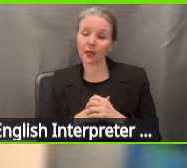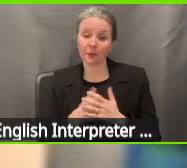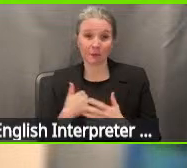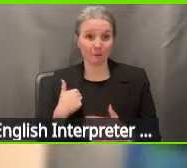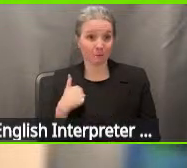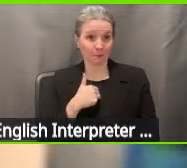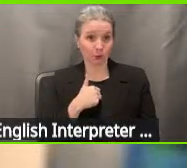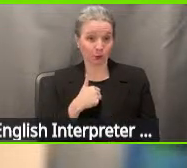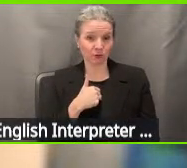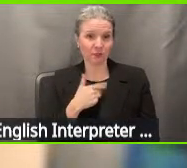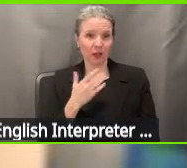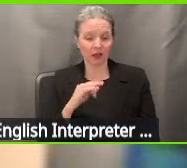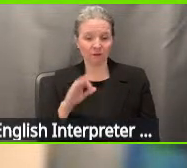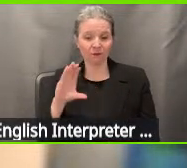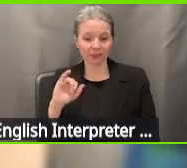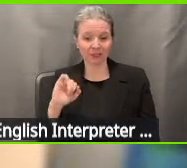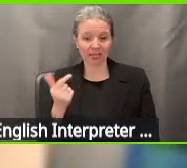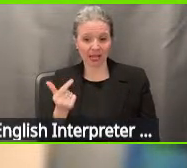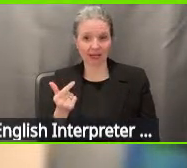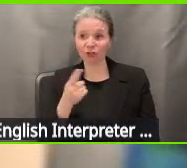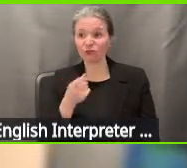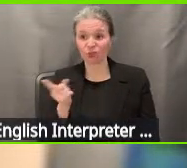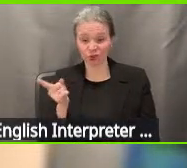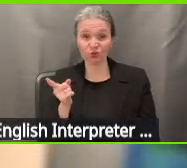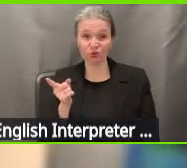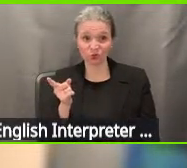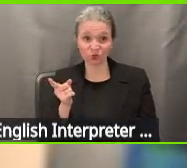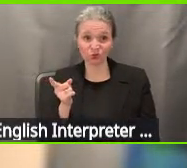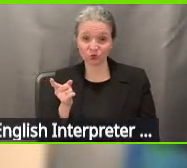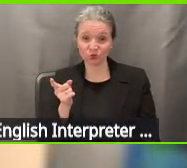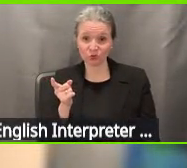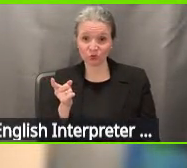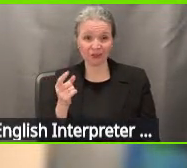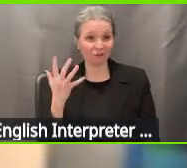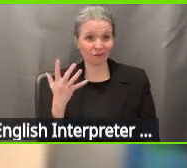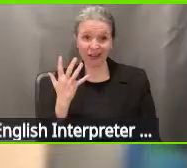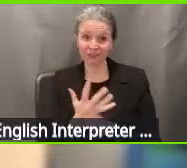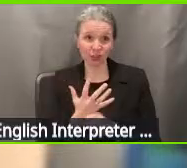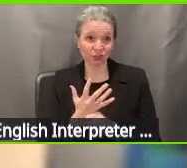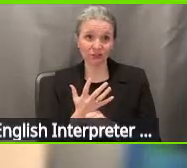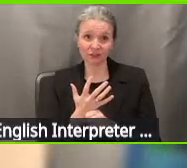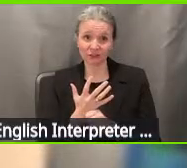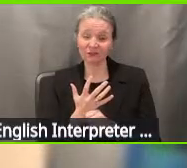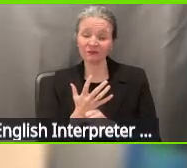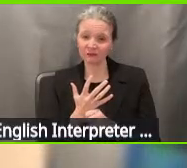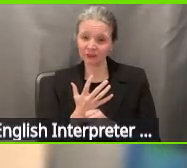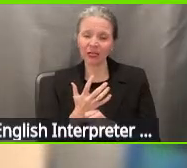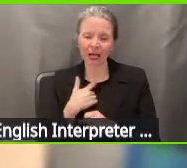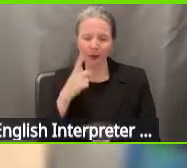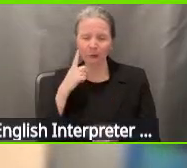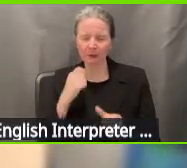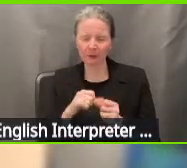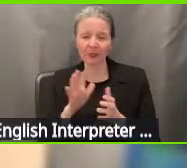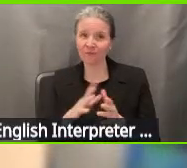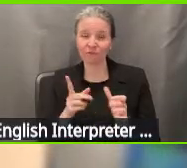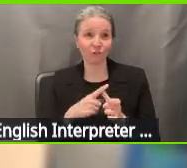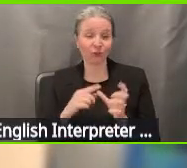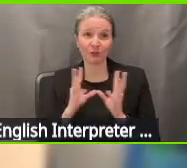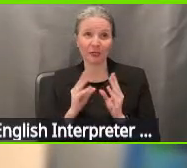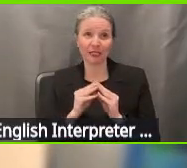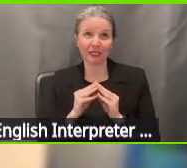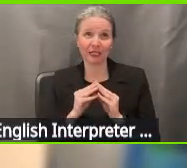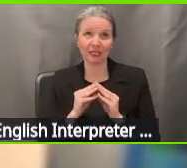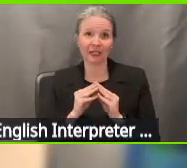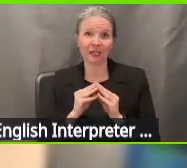members of CAG, you guys, 5 years. I remember that first meeting